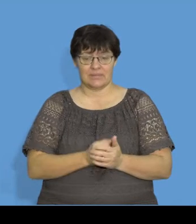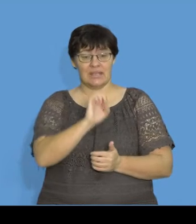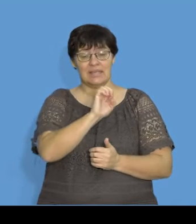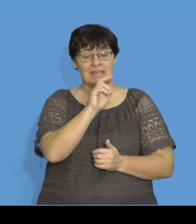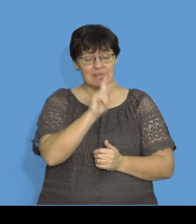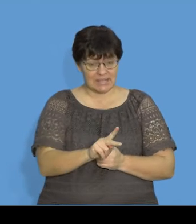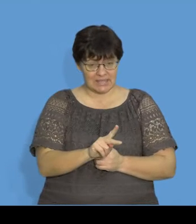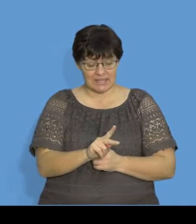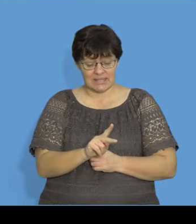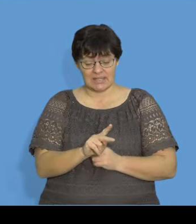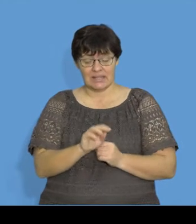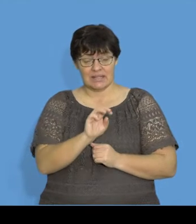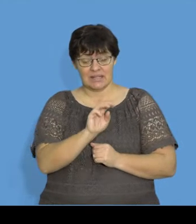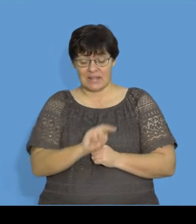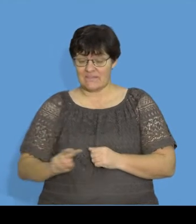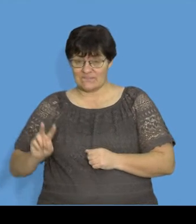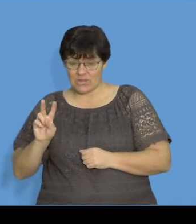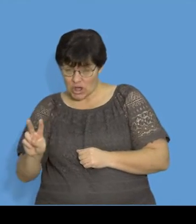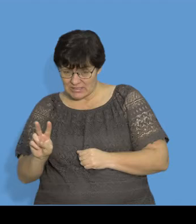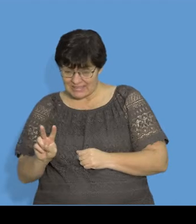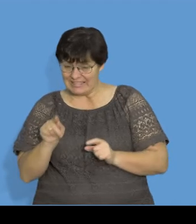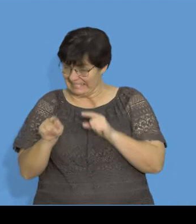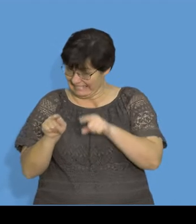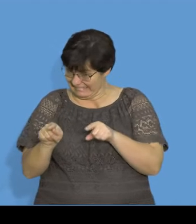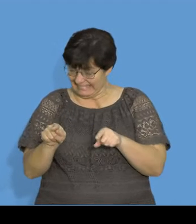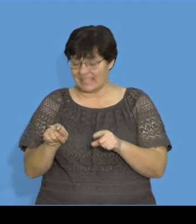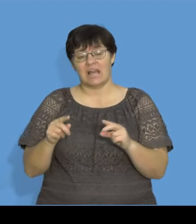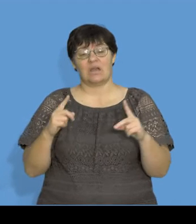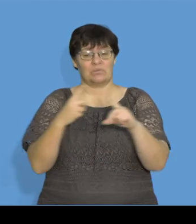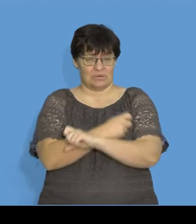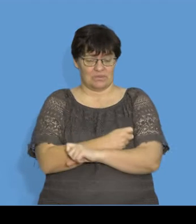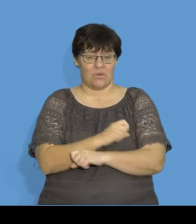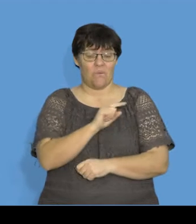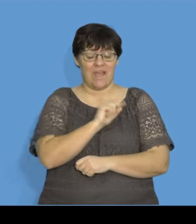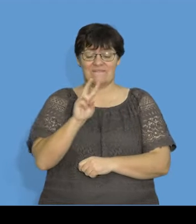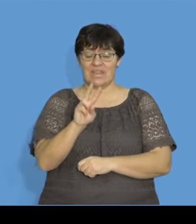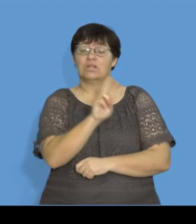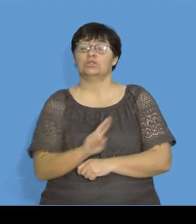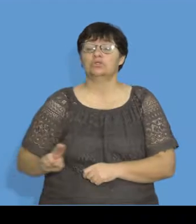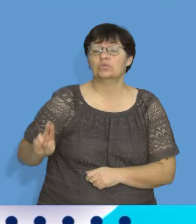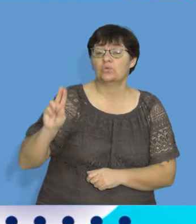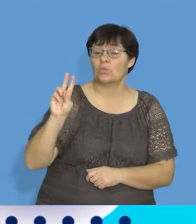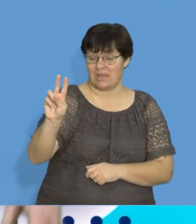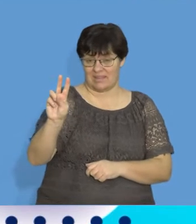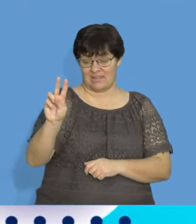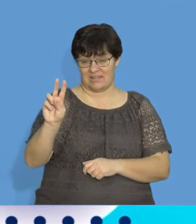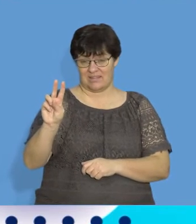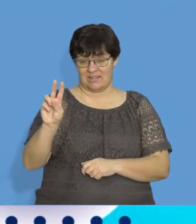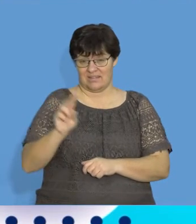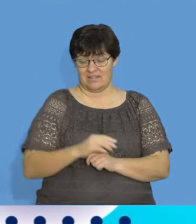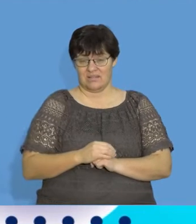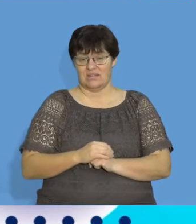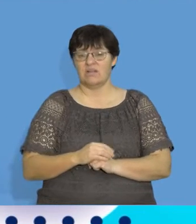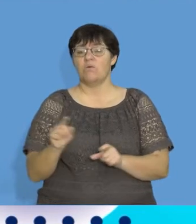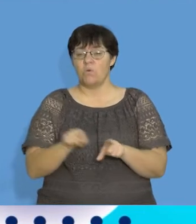Kinetic energy and velocity, this one's a little more complicated because it's v squared.